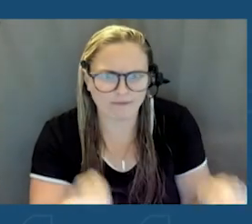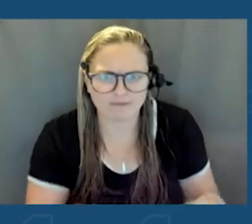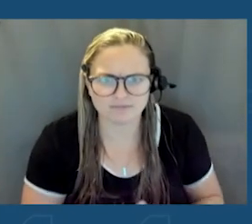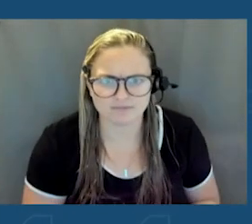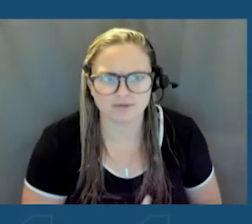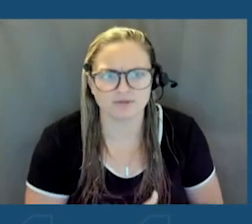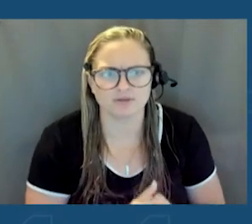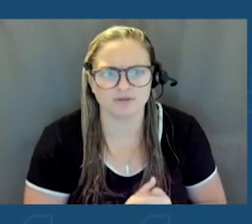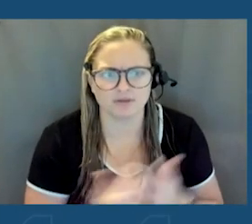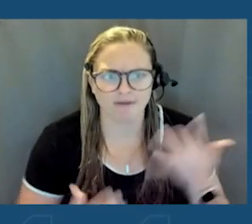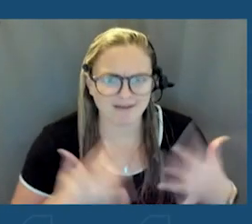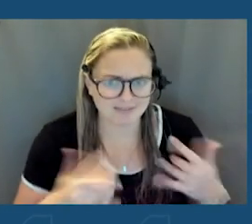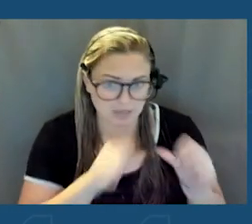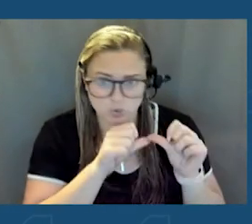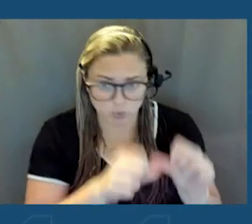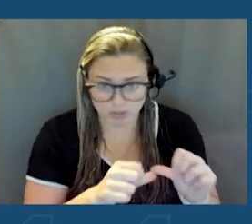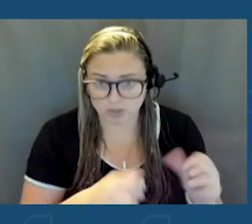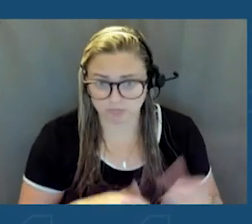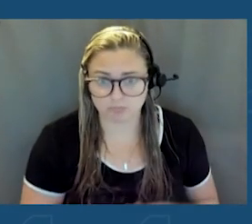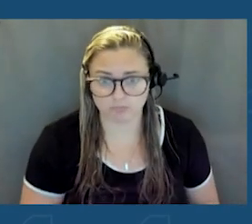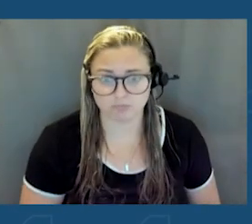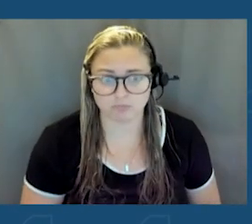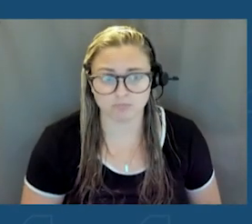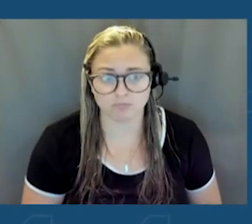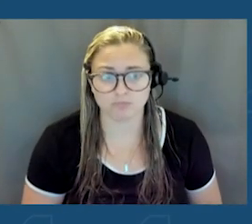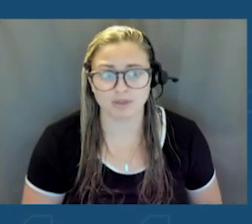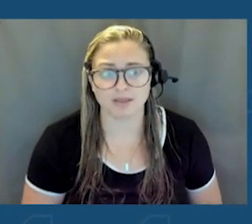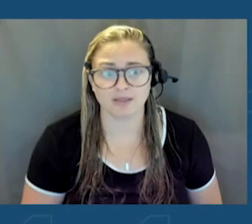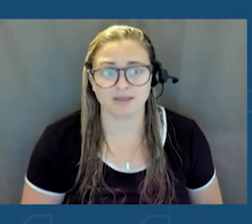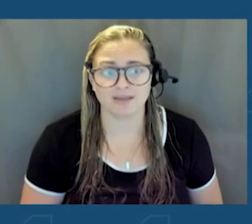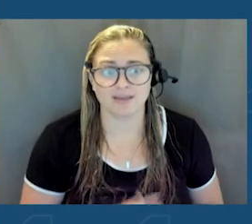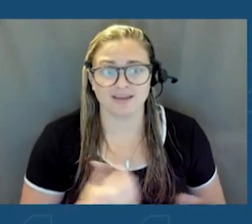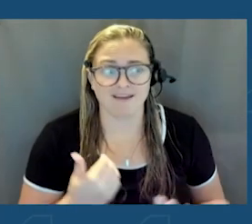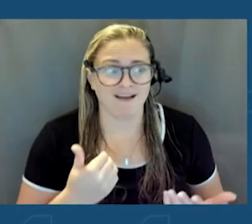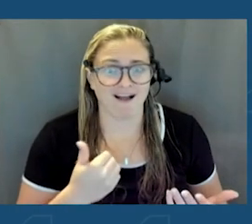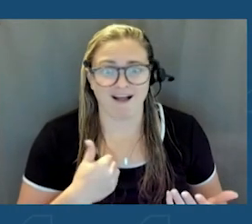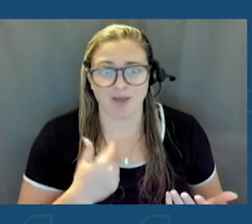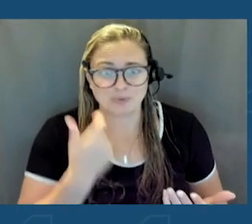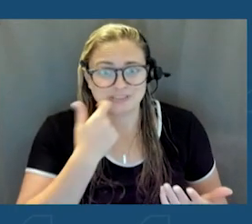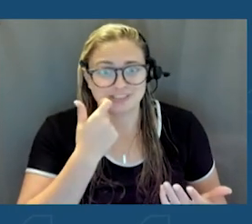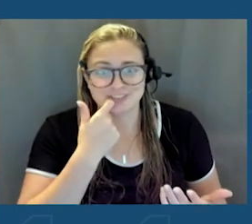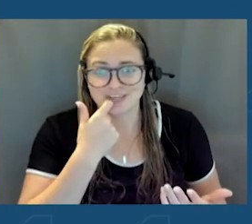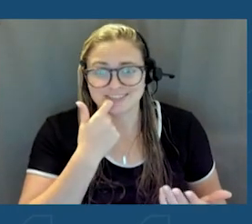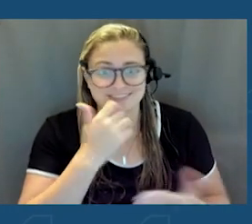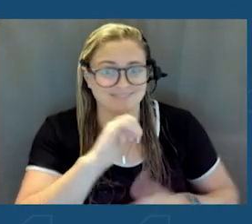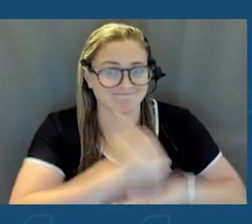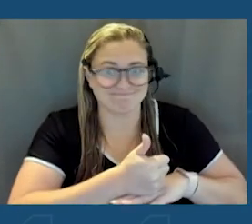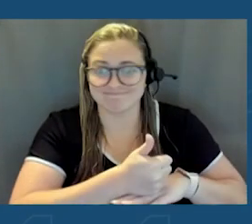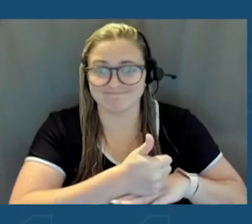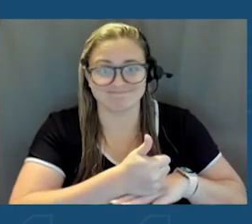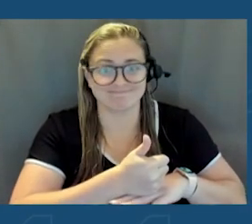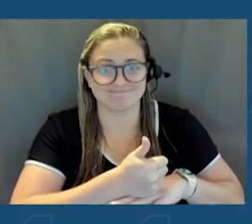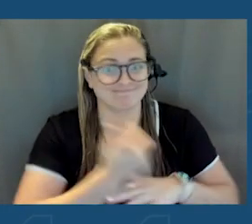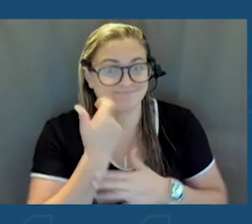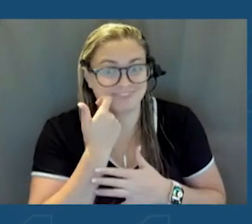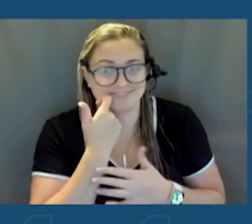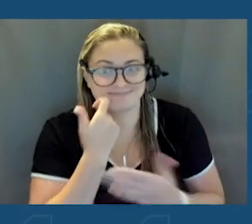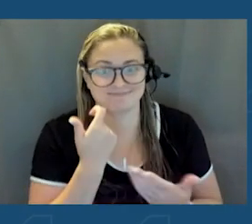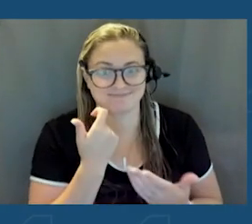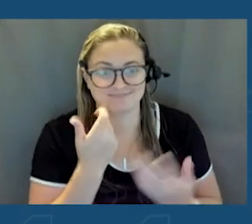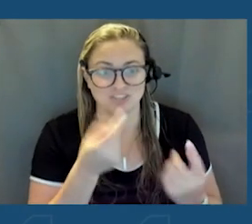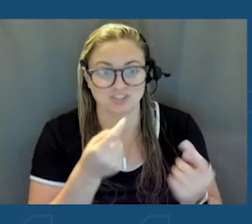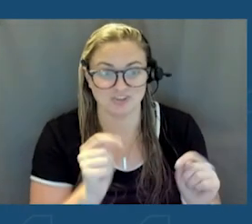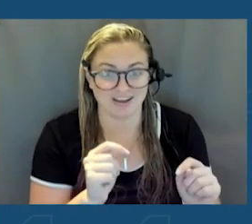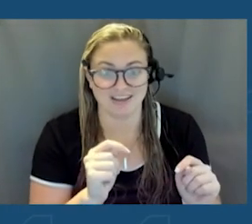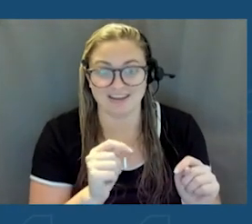excited to continue to do that. I was sworn in not very long ago, and have tried